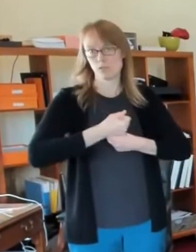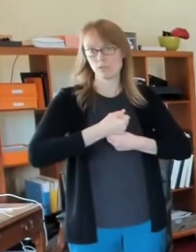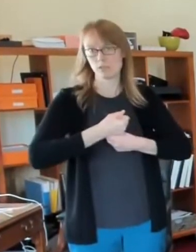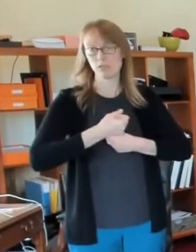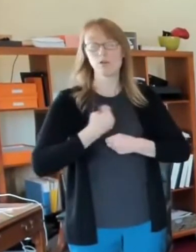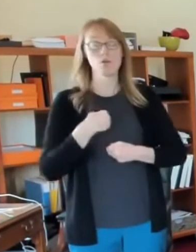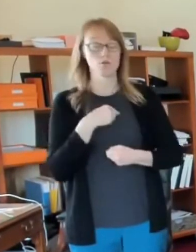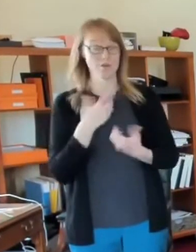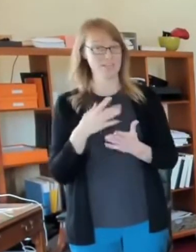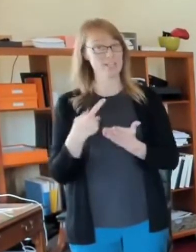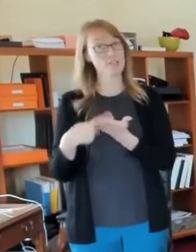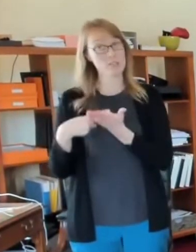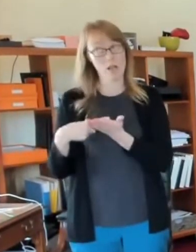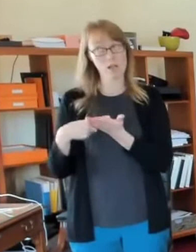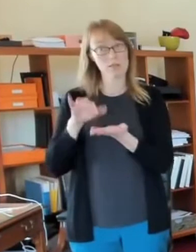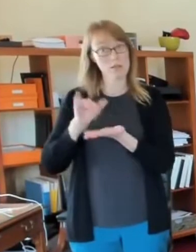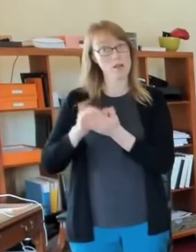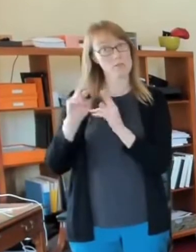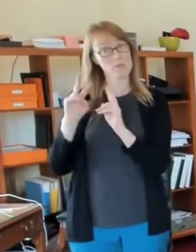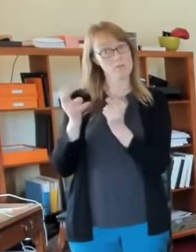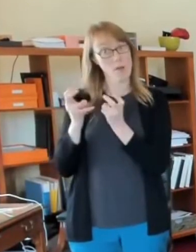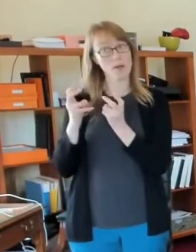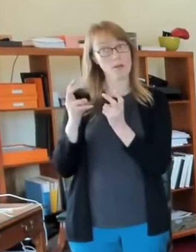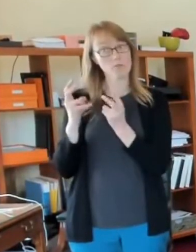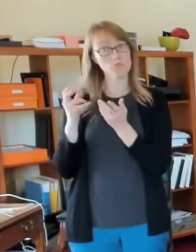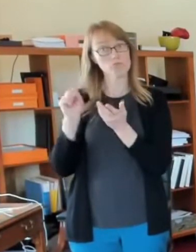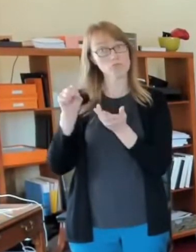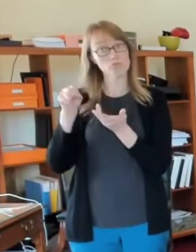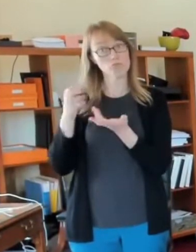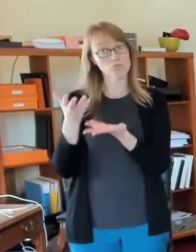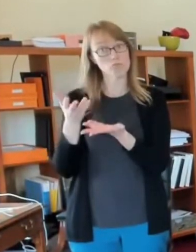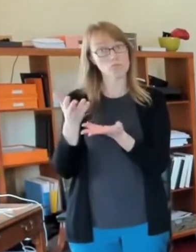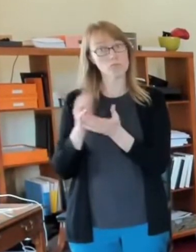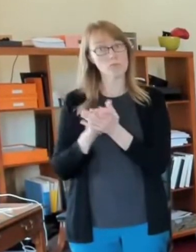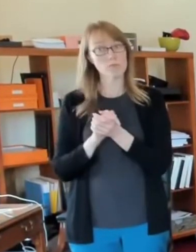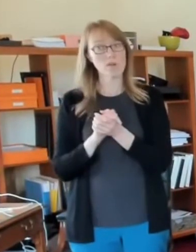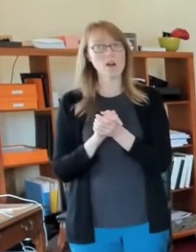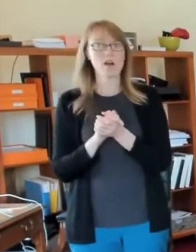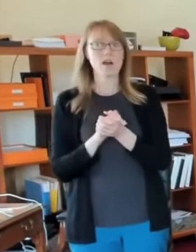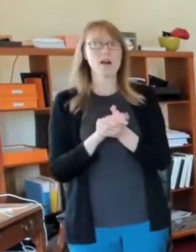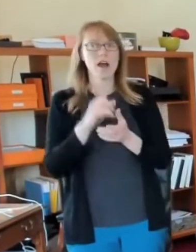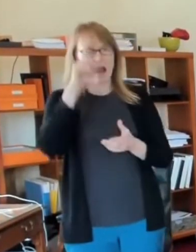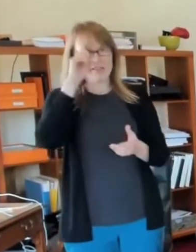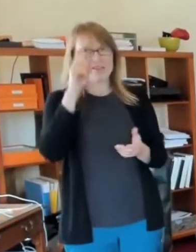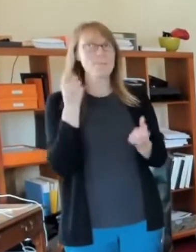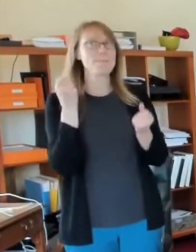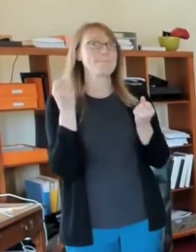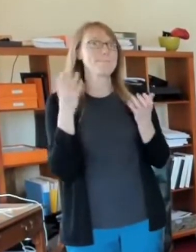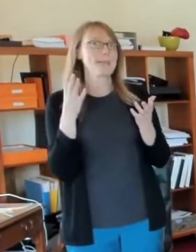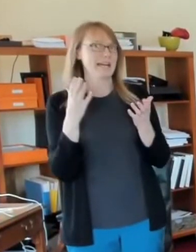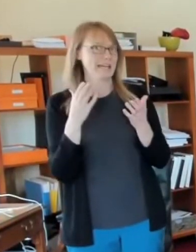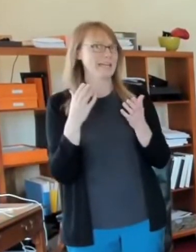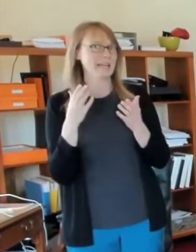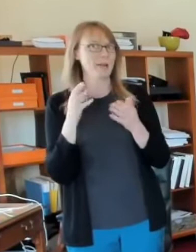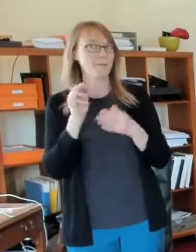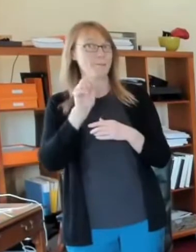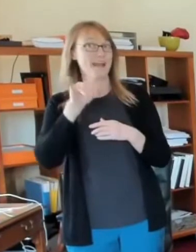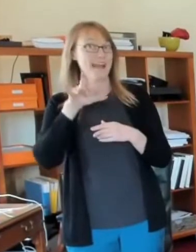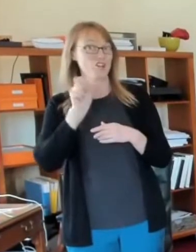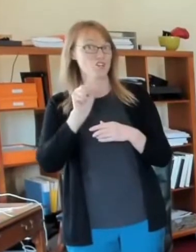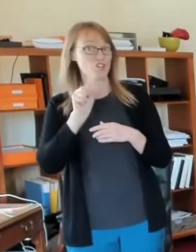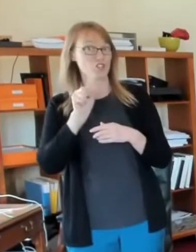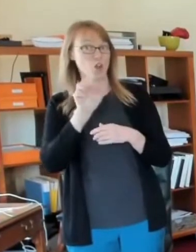And so I think that's similar to what you're seeing with major mayors around the country. We have a question from a